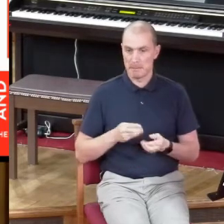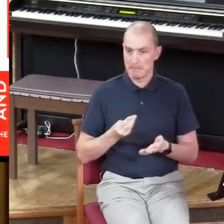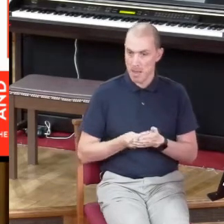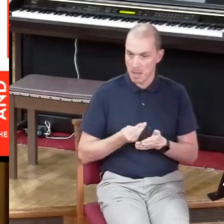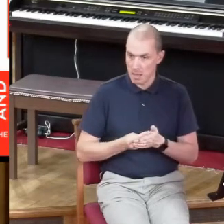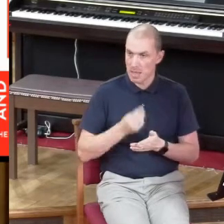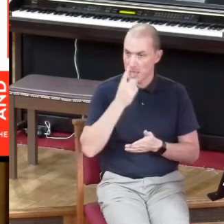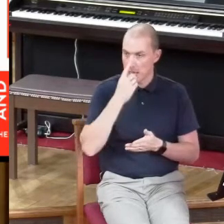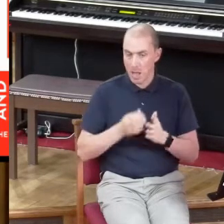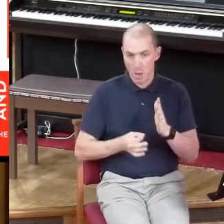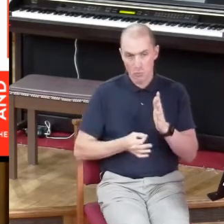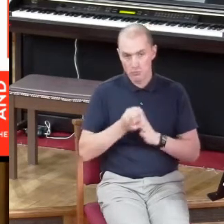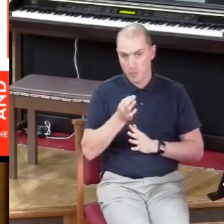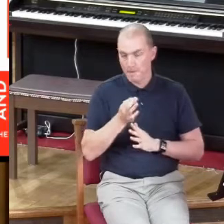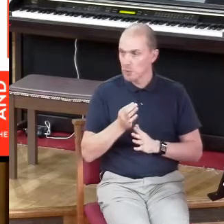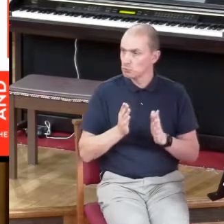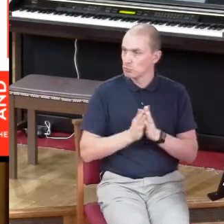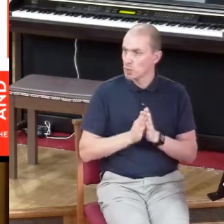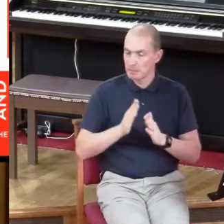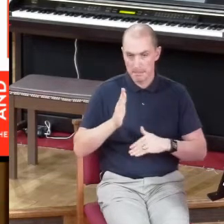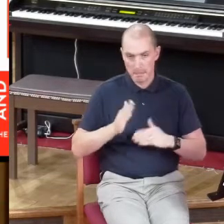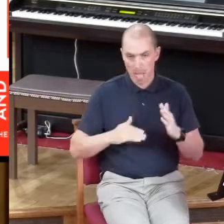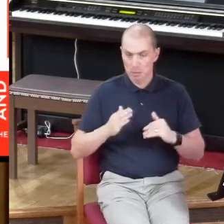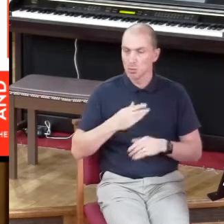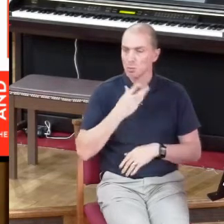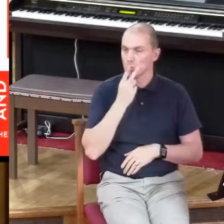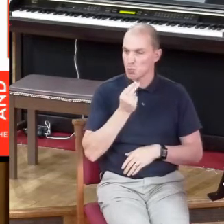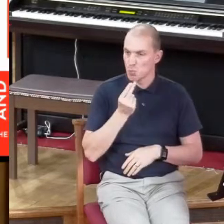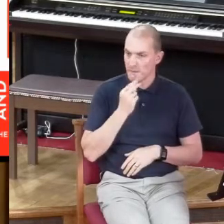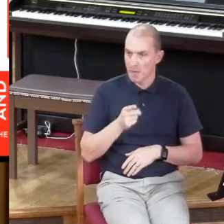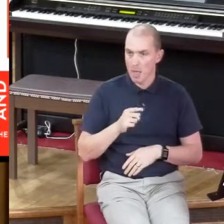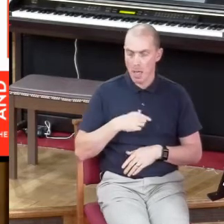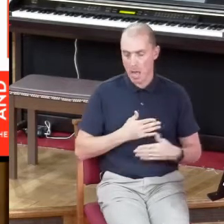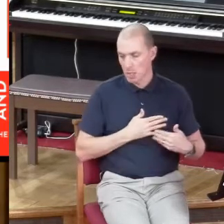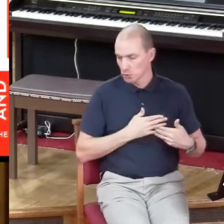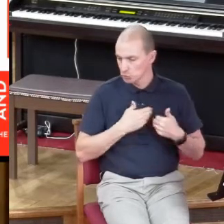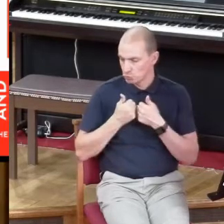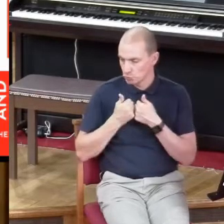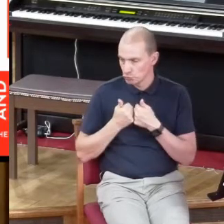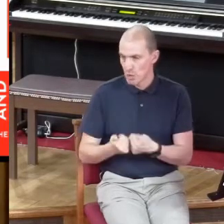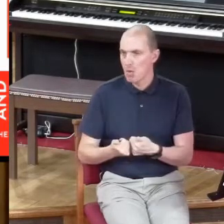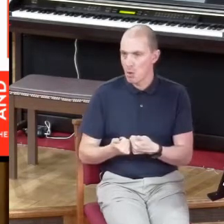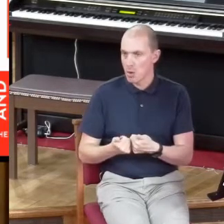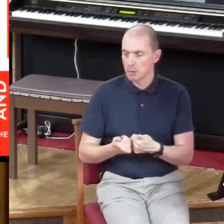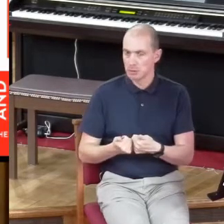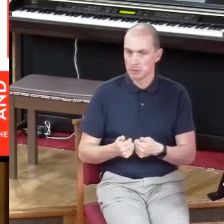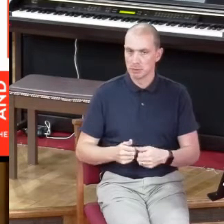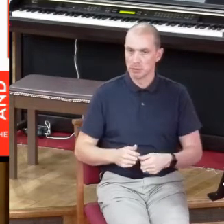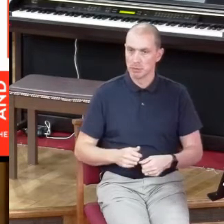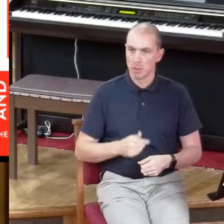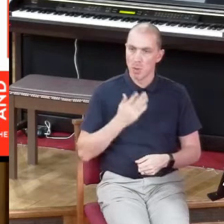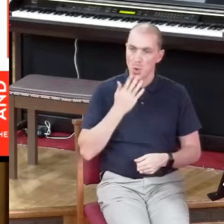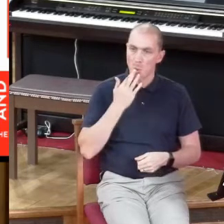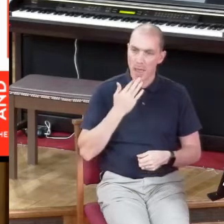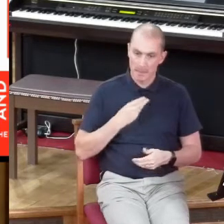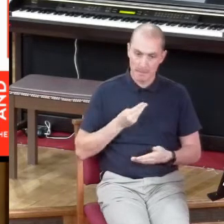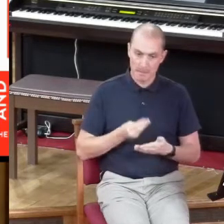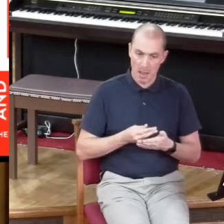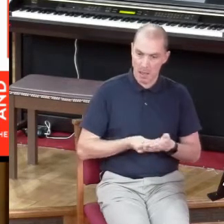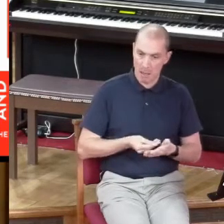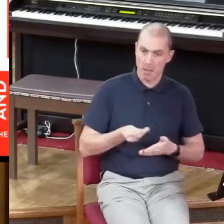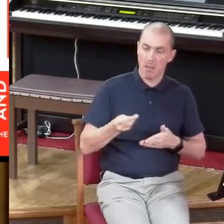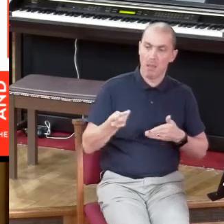improve and maintain church buildings is very useful and very generous too when people do leave it. But there's